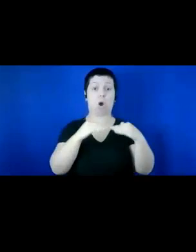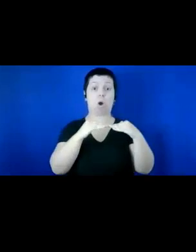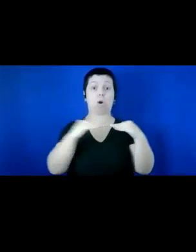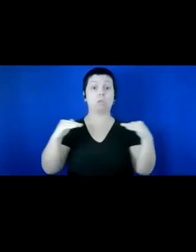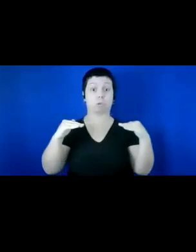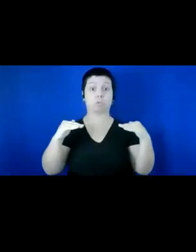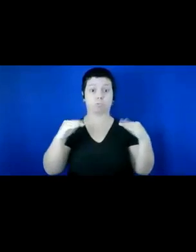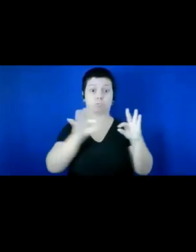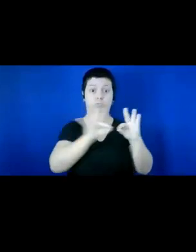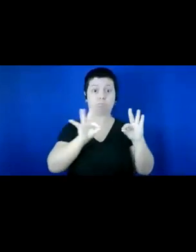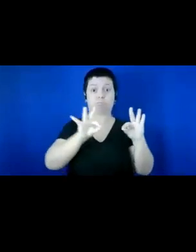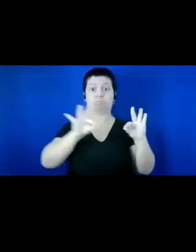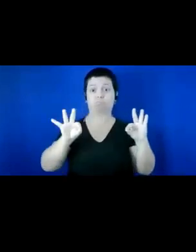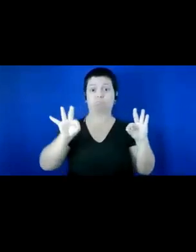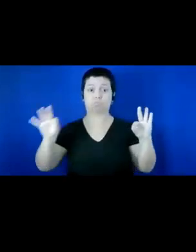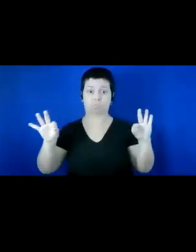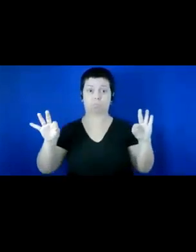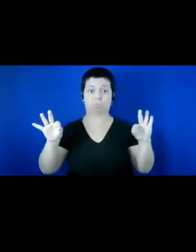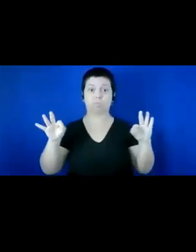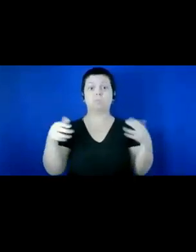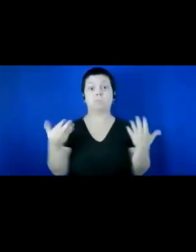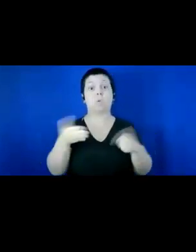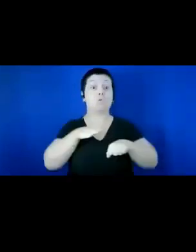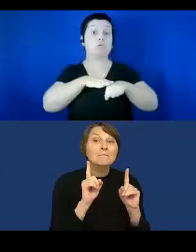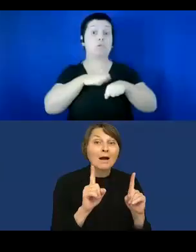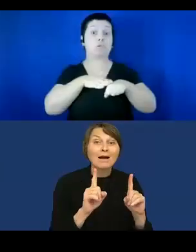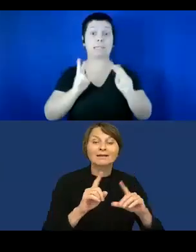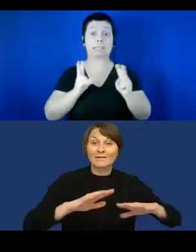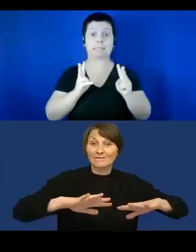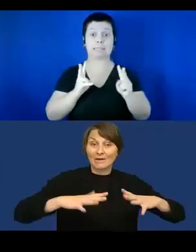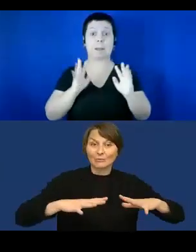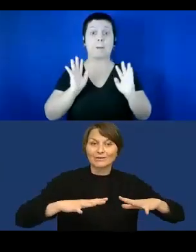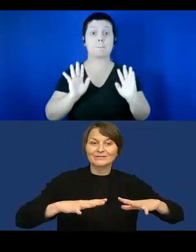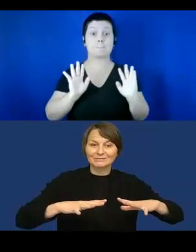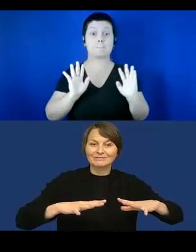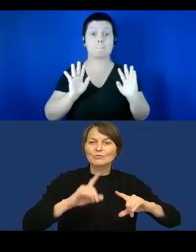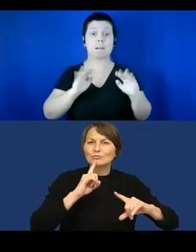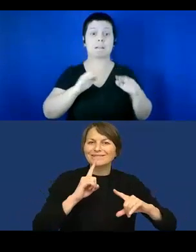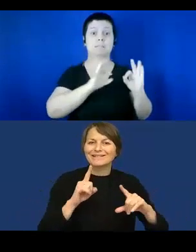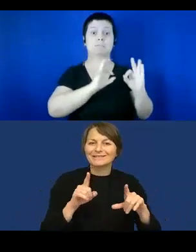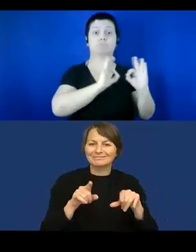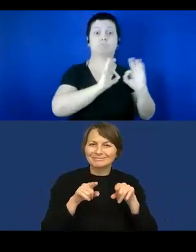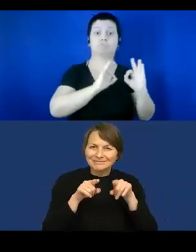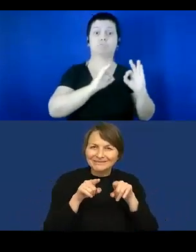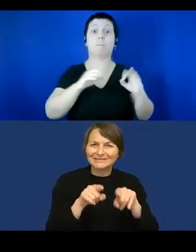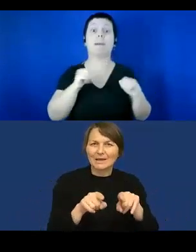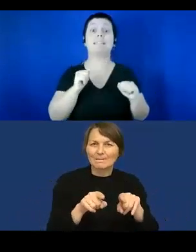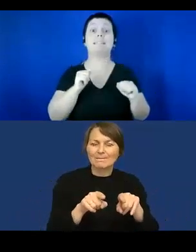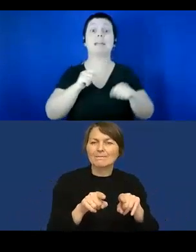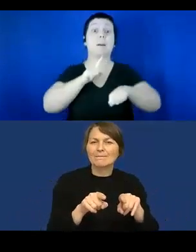What we also did was basically the same thing, but vibrate the vibration motors simultaneously and not sequentially.